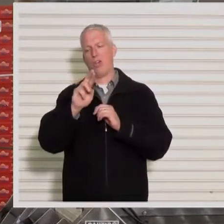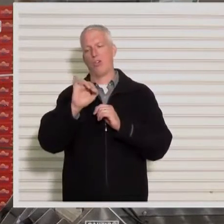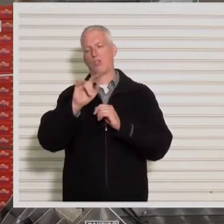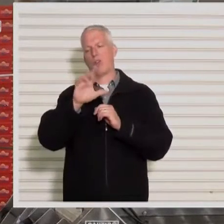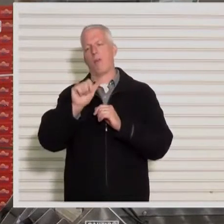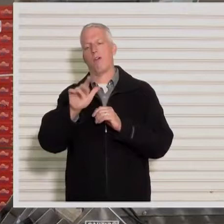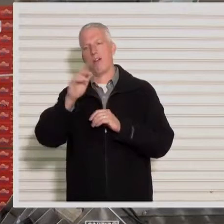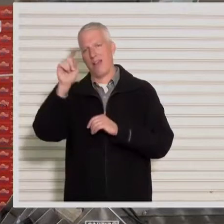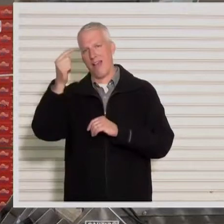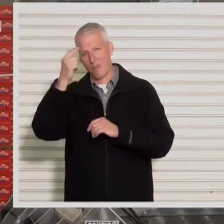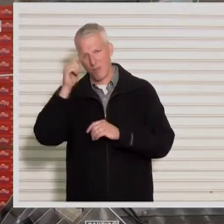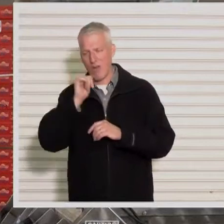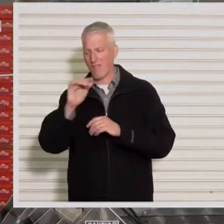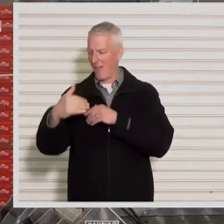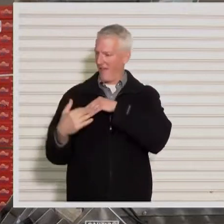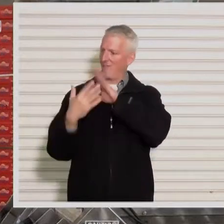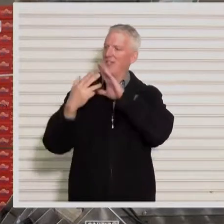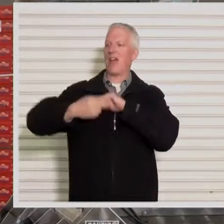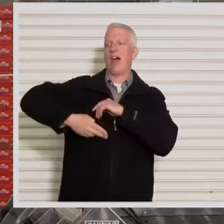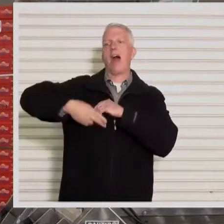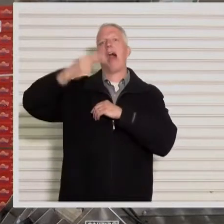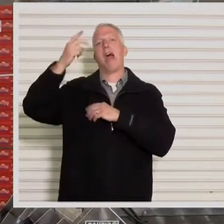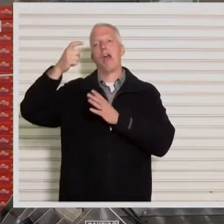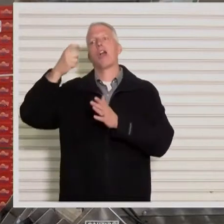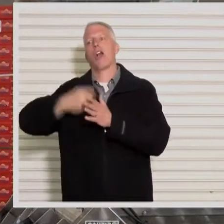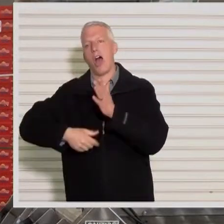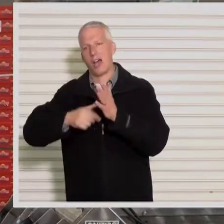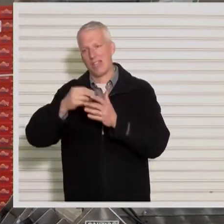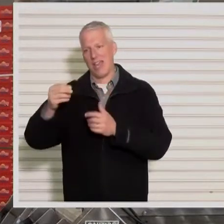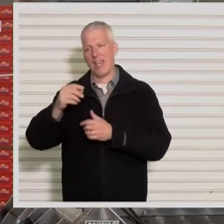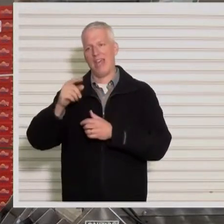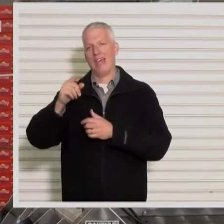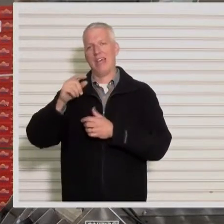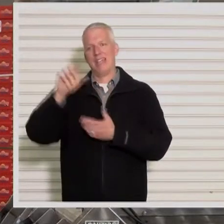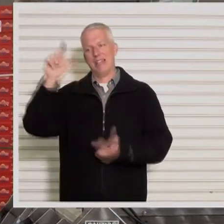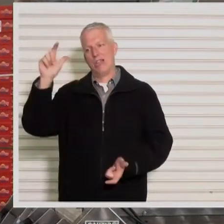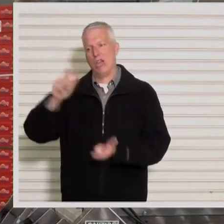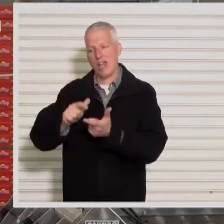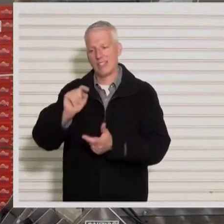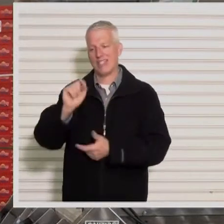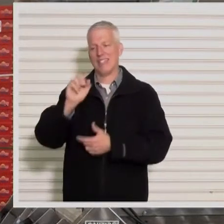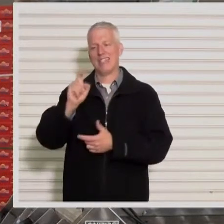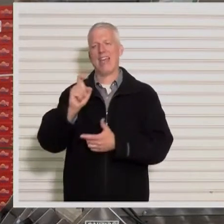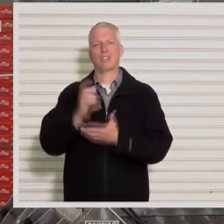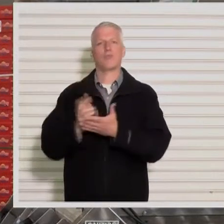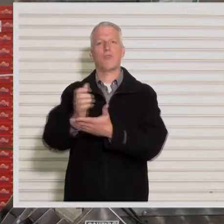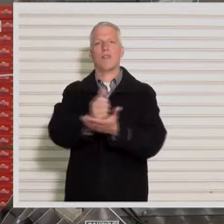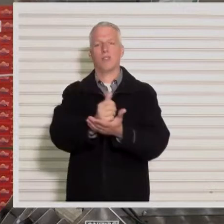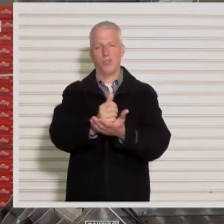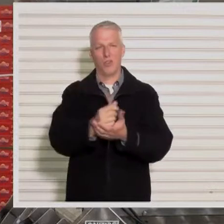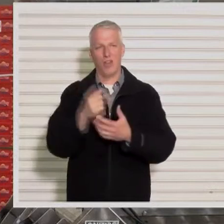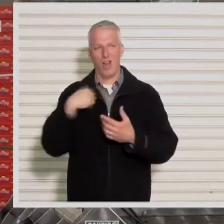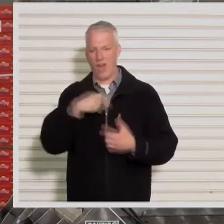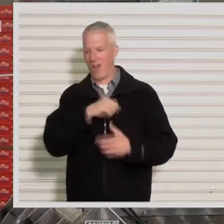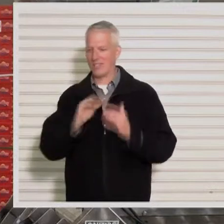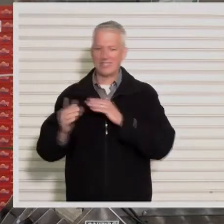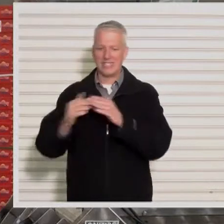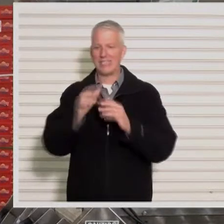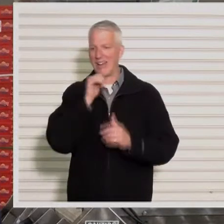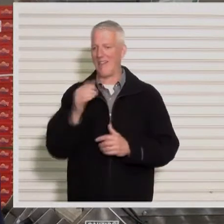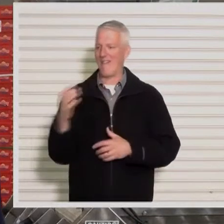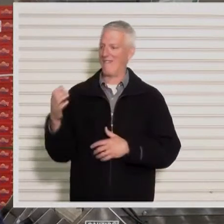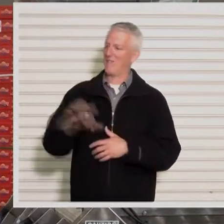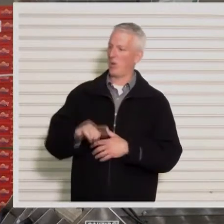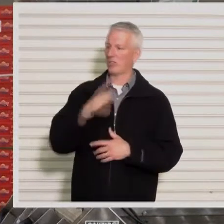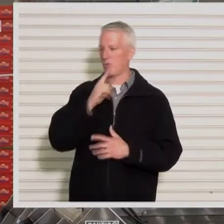have faced higher costs and lower tax revenue during the pandemic, so that Riverside County and our cities aren't forced to make